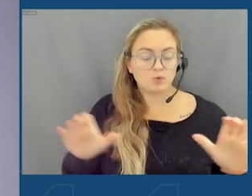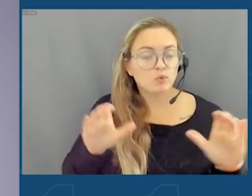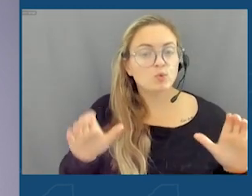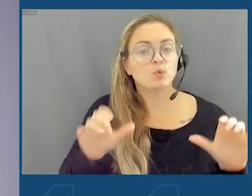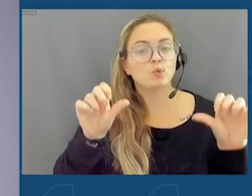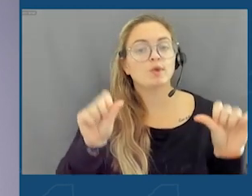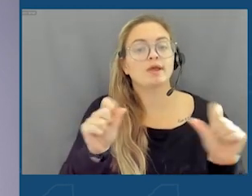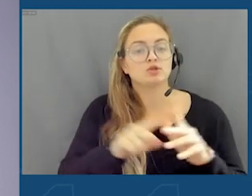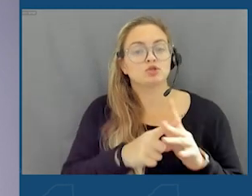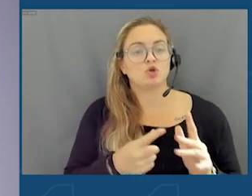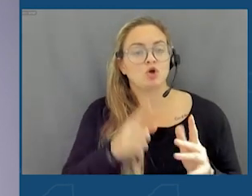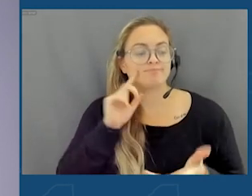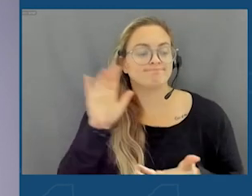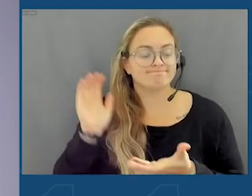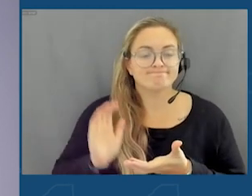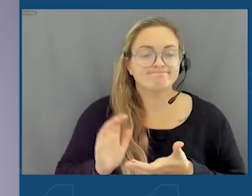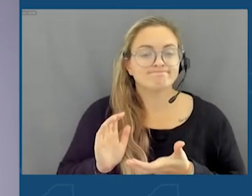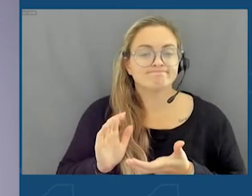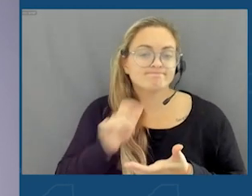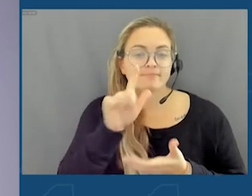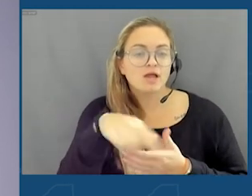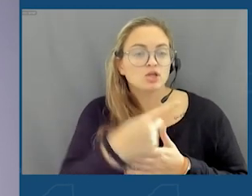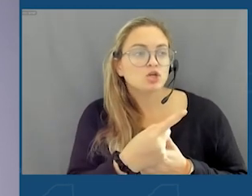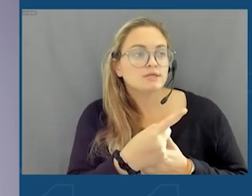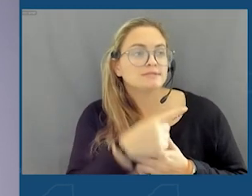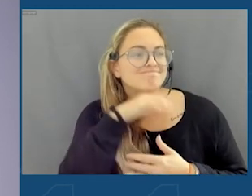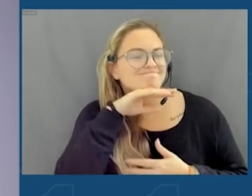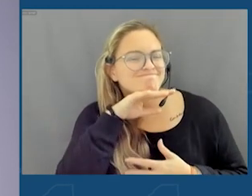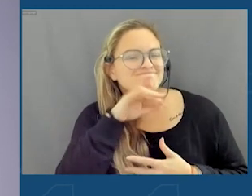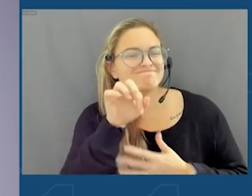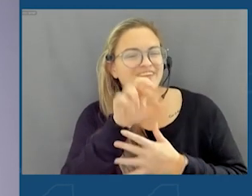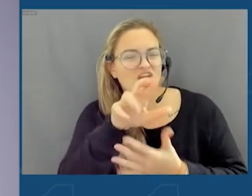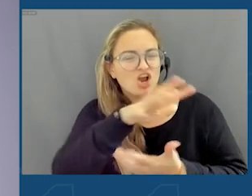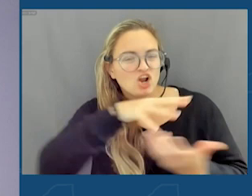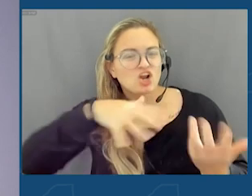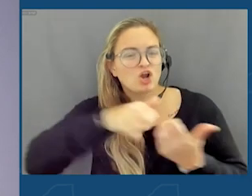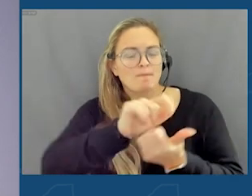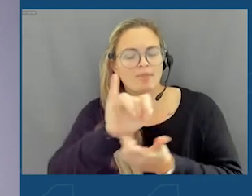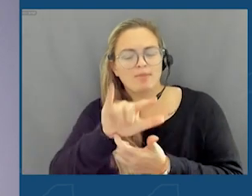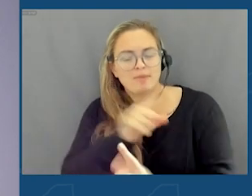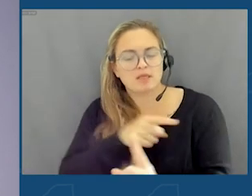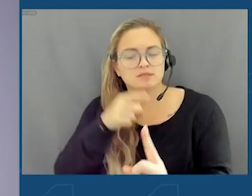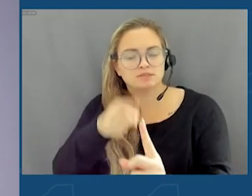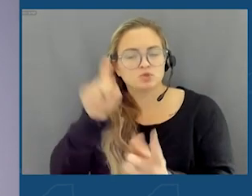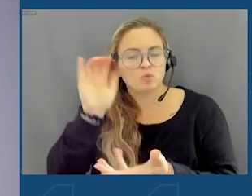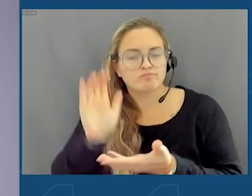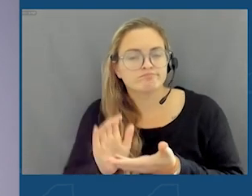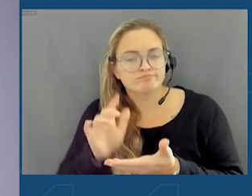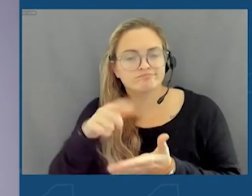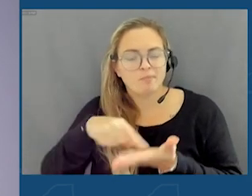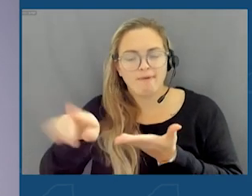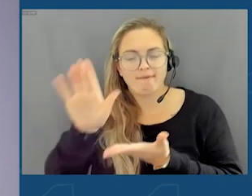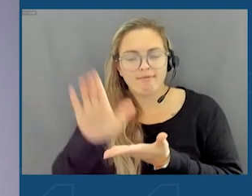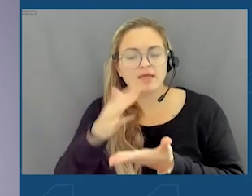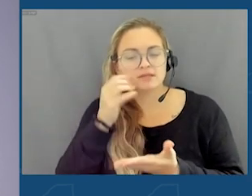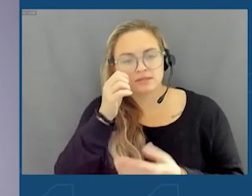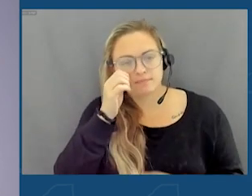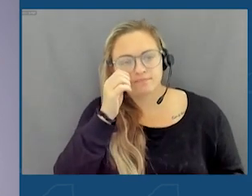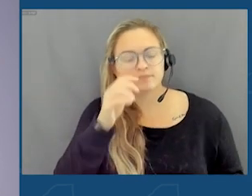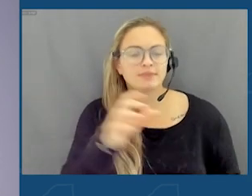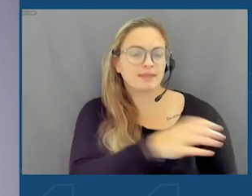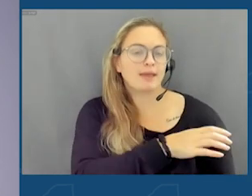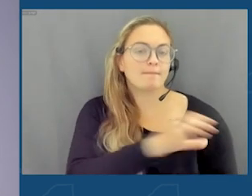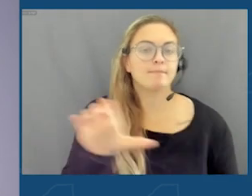can start having a reduction not just in the emissions, but also in their bills ultimately when this conversion's complete. We call it the Empower